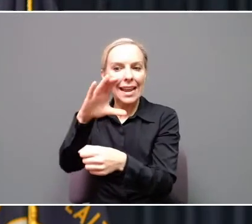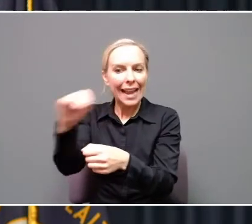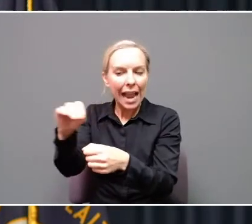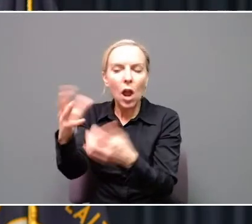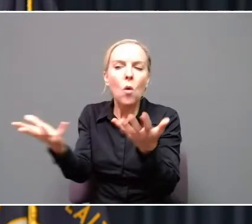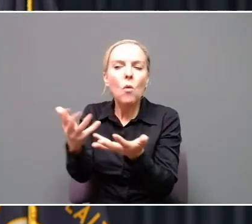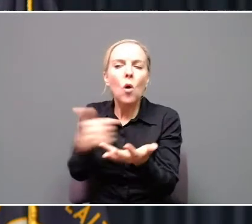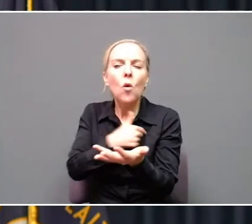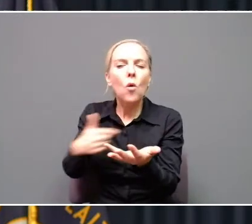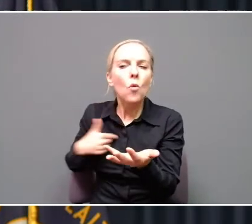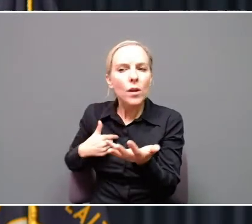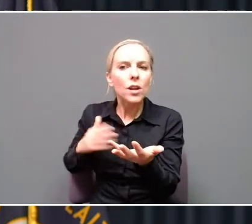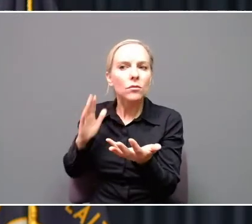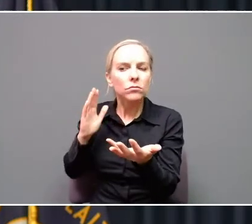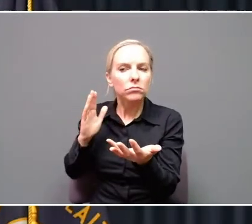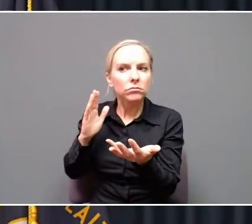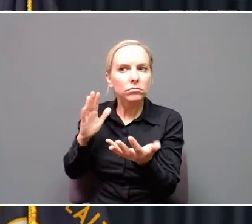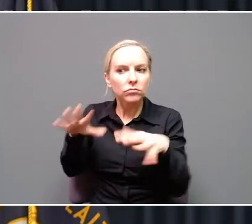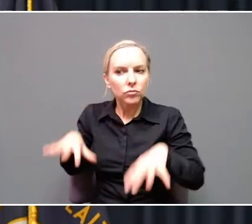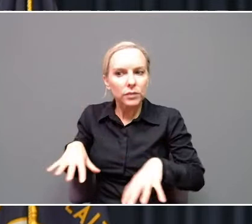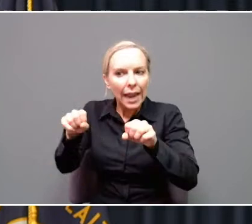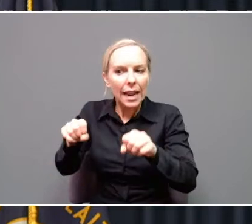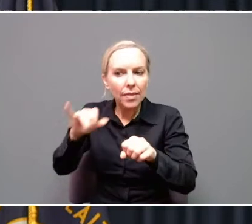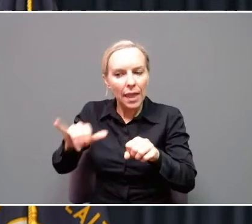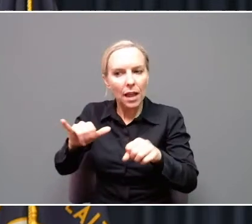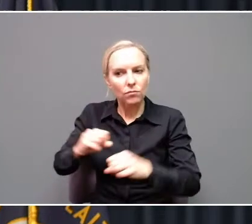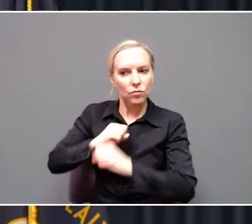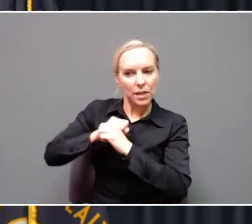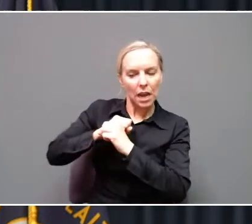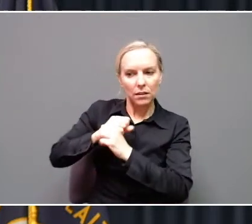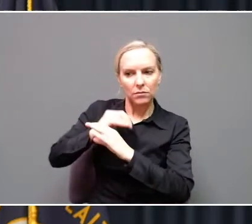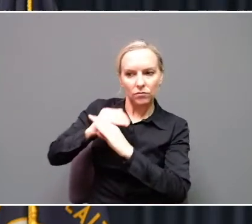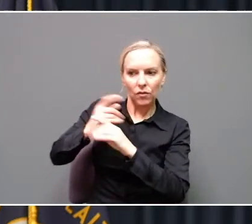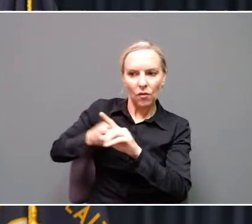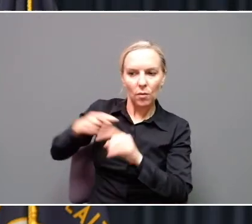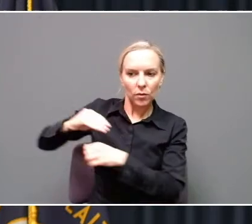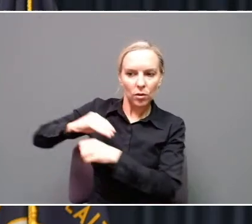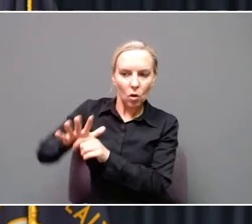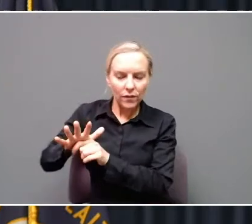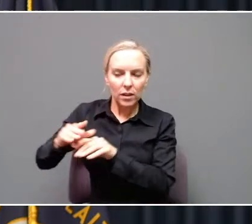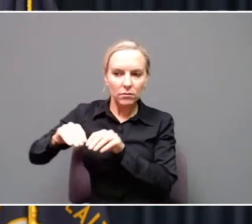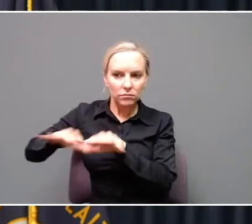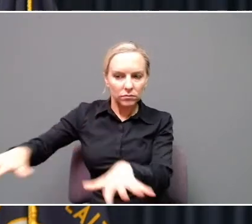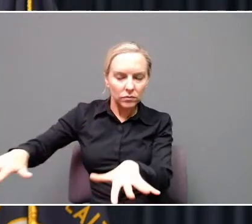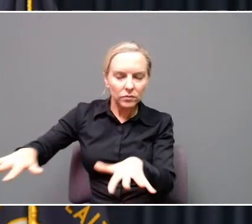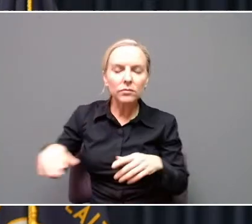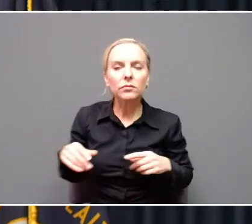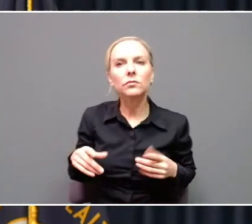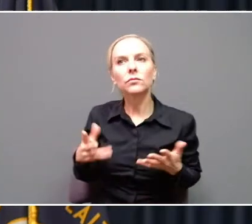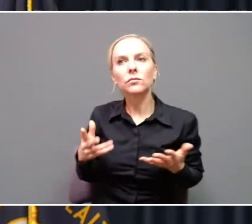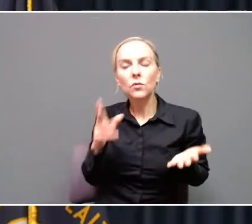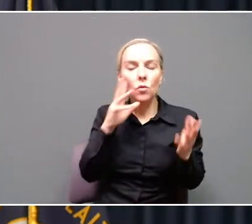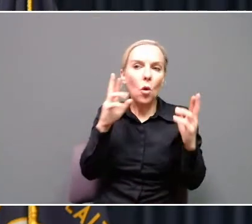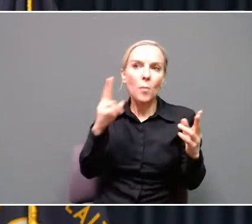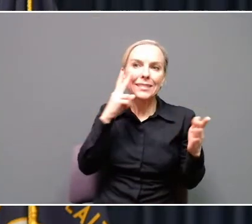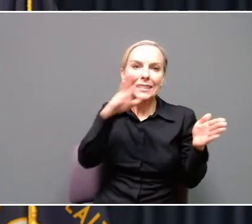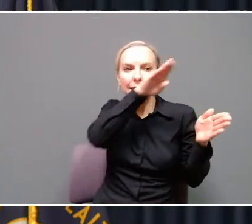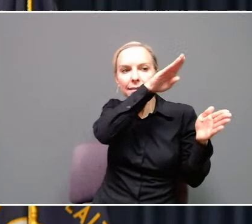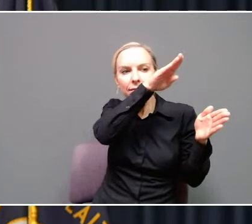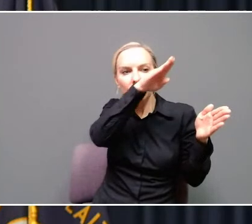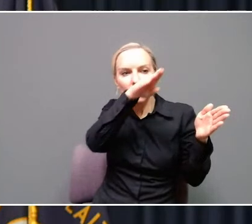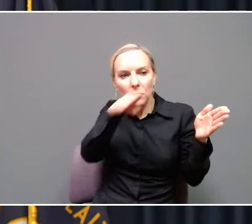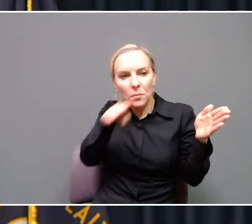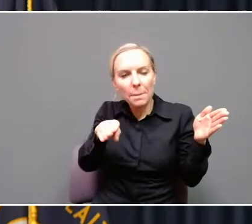take. We have seen a plateau, if not, we hope, a decline in